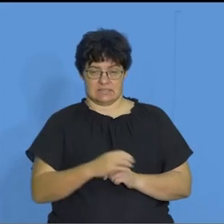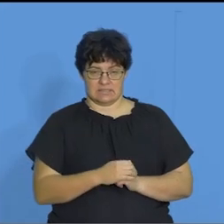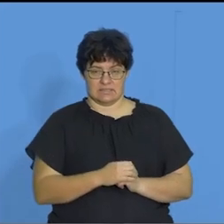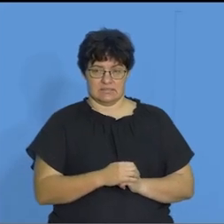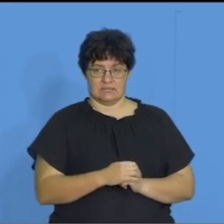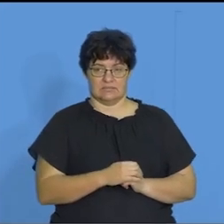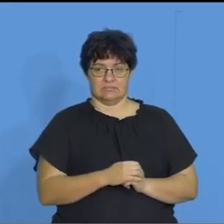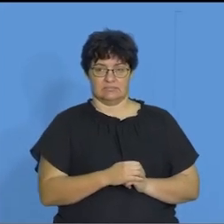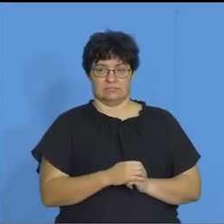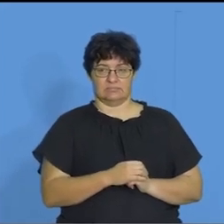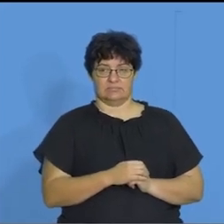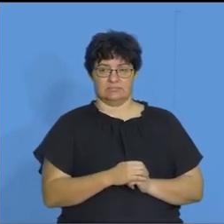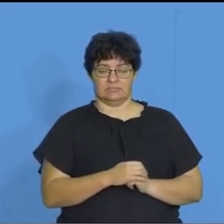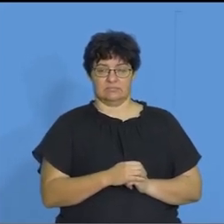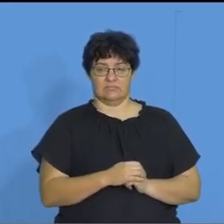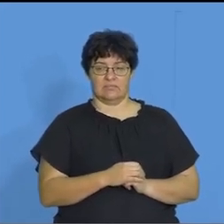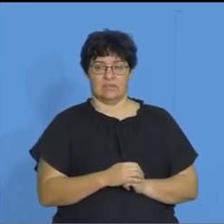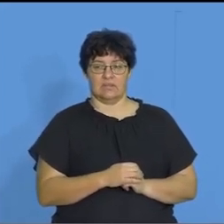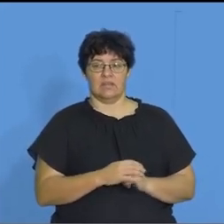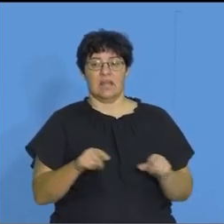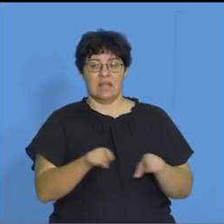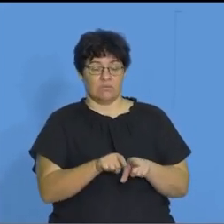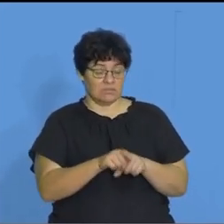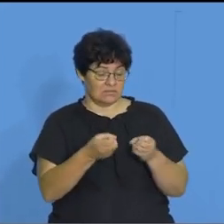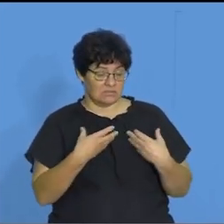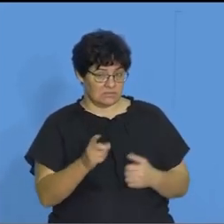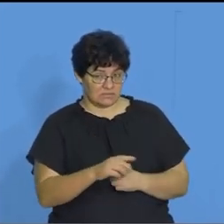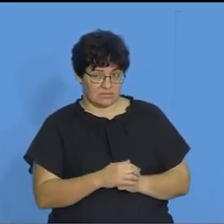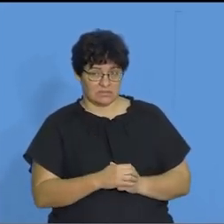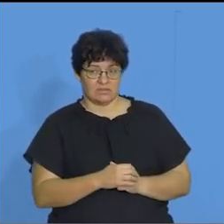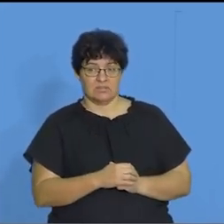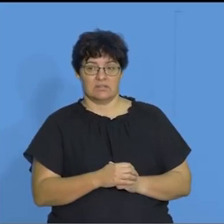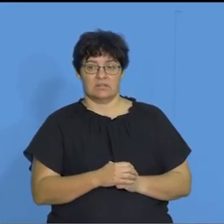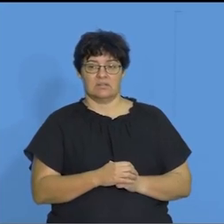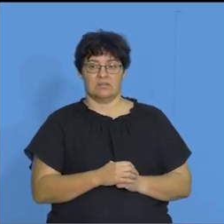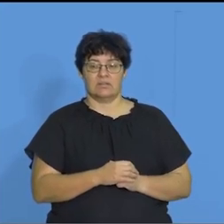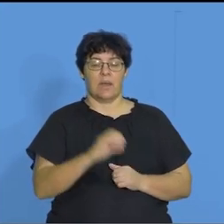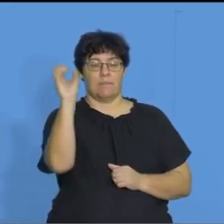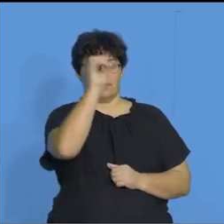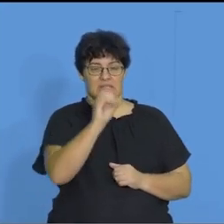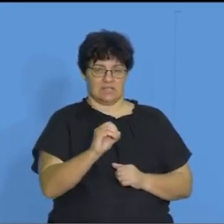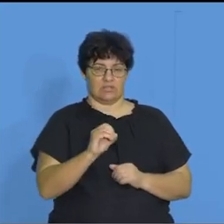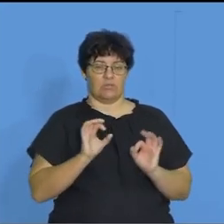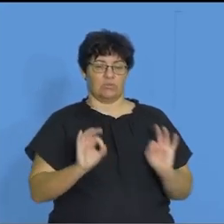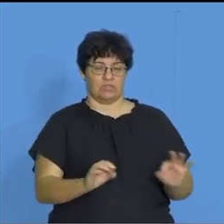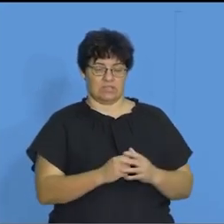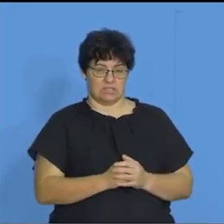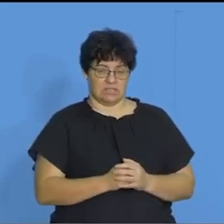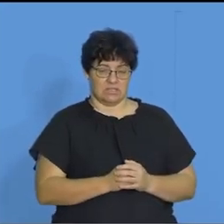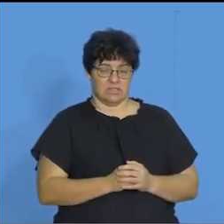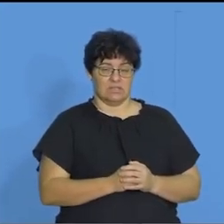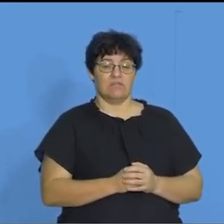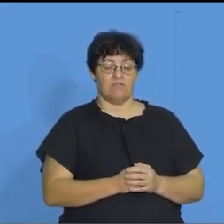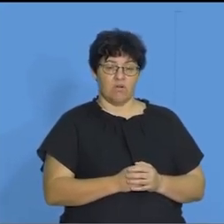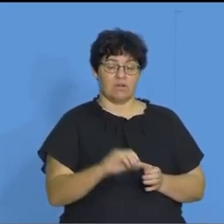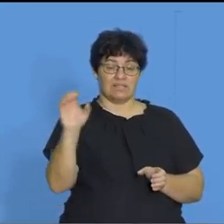by 100, okay? Then this will definitely give us the percentage purity. So the percentage purity